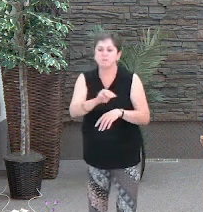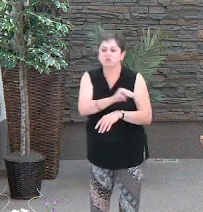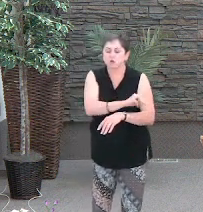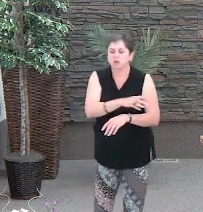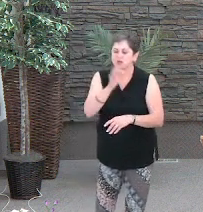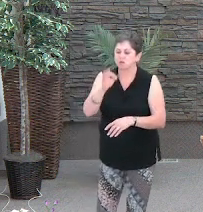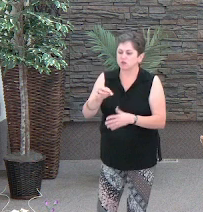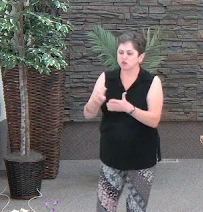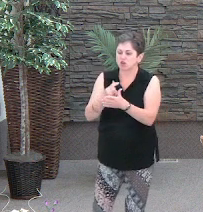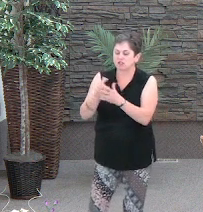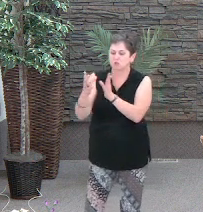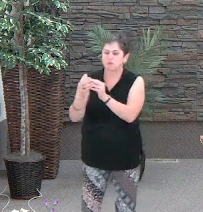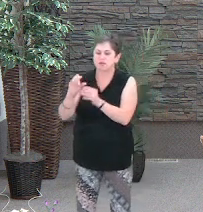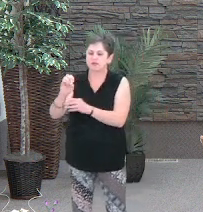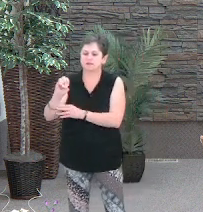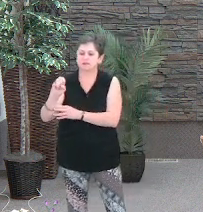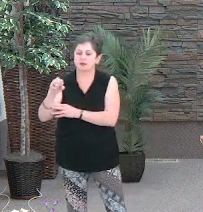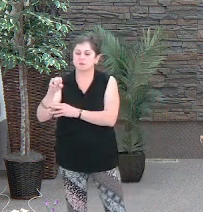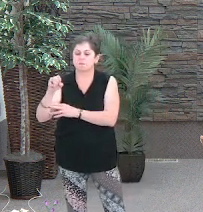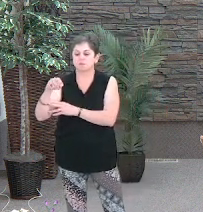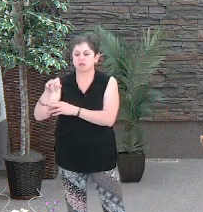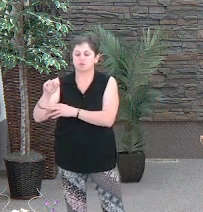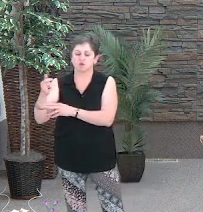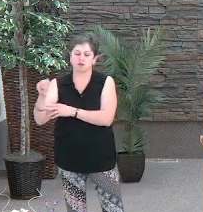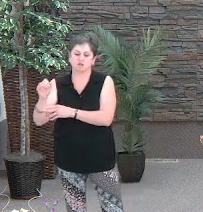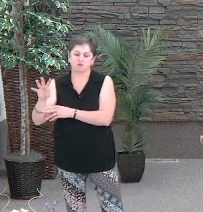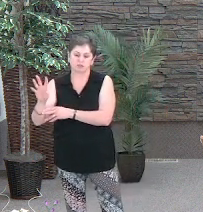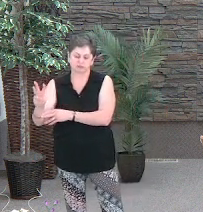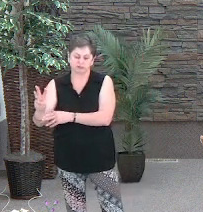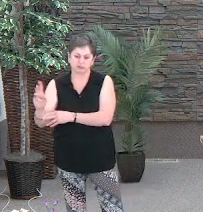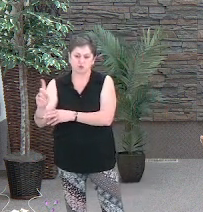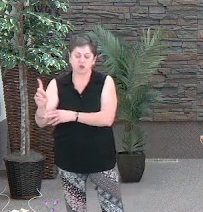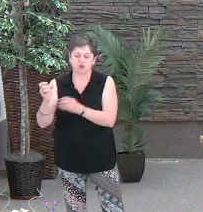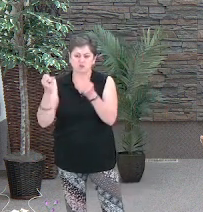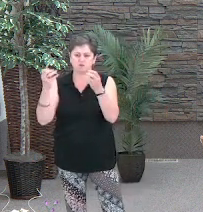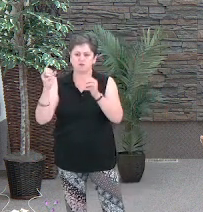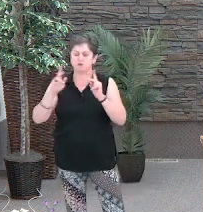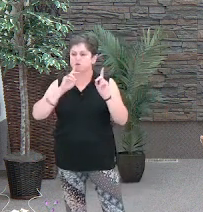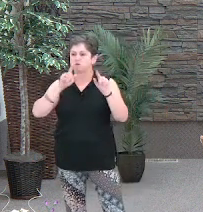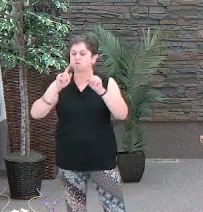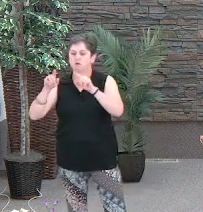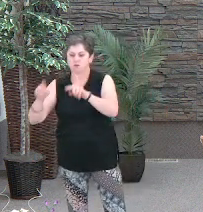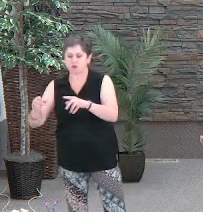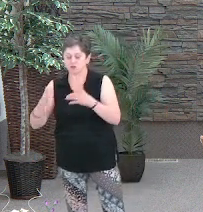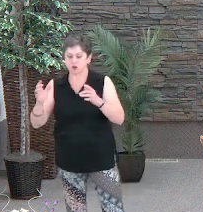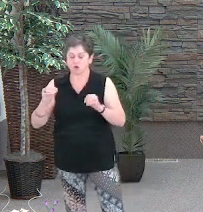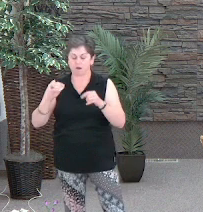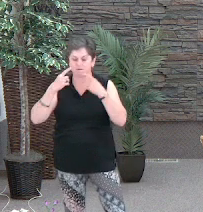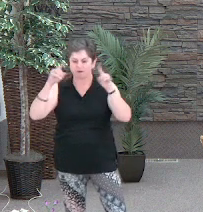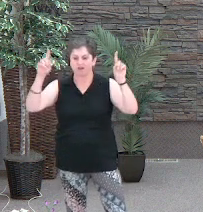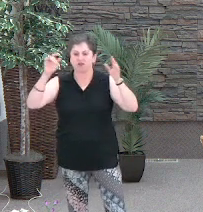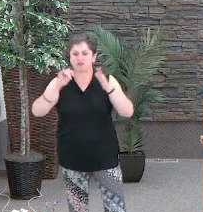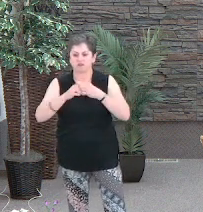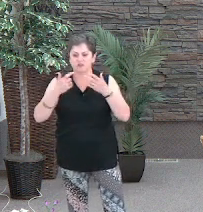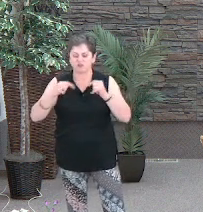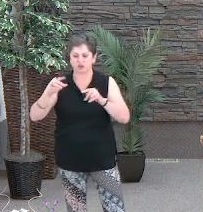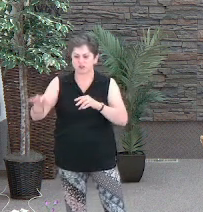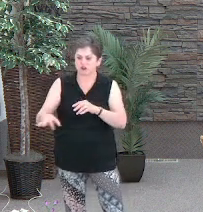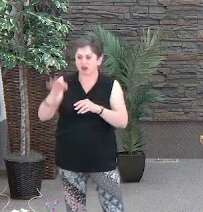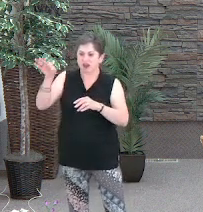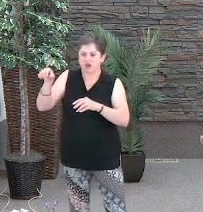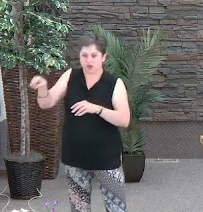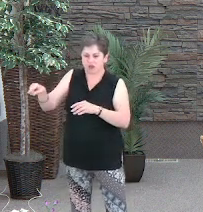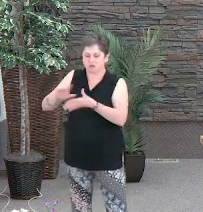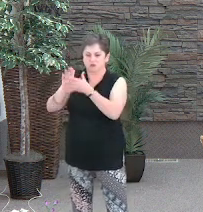preached a gospel meeting in September of 1946, in which there were so many responses and he was so effective, they tried to hire